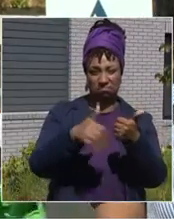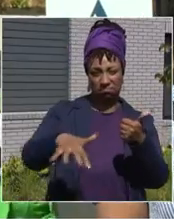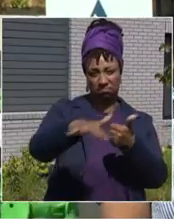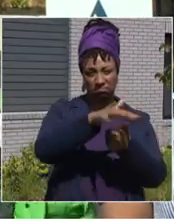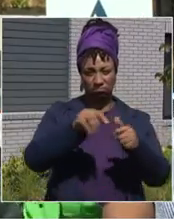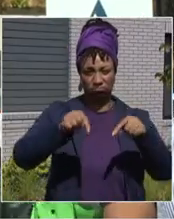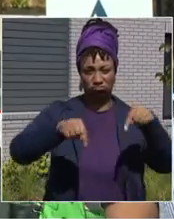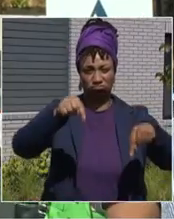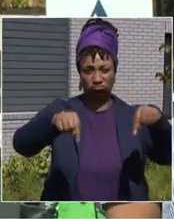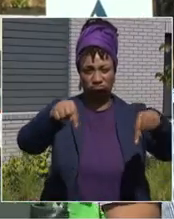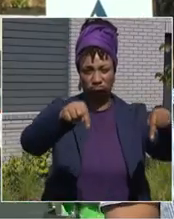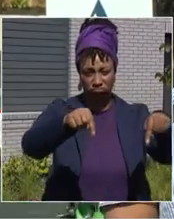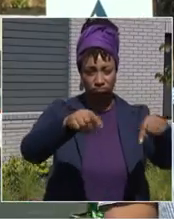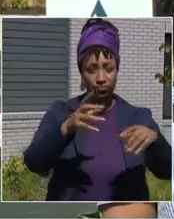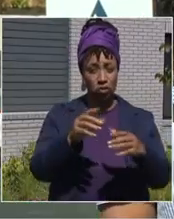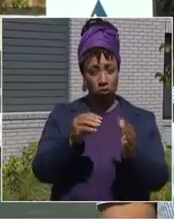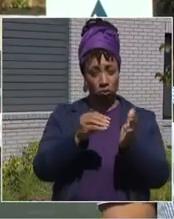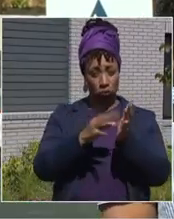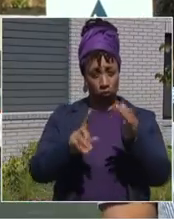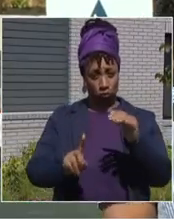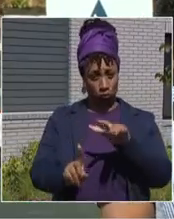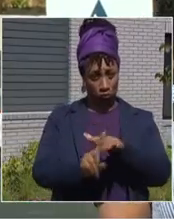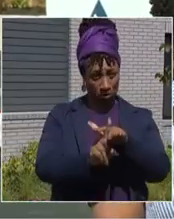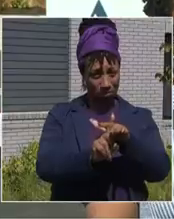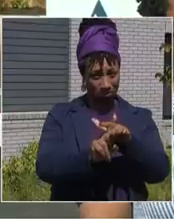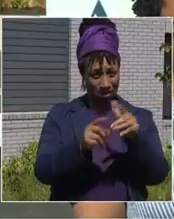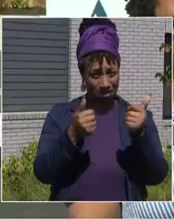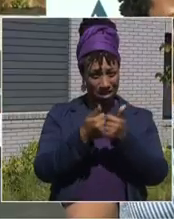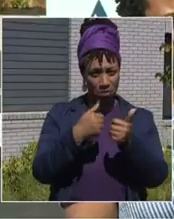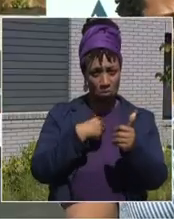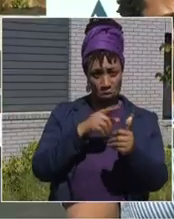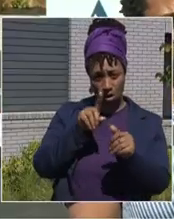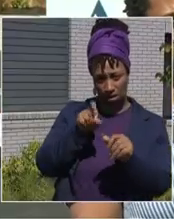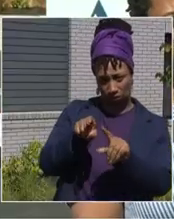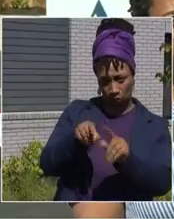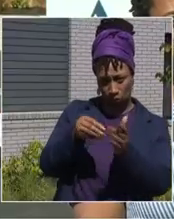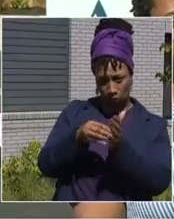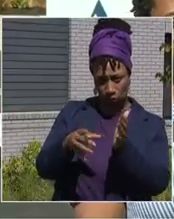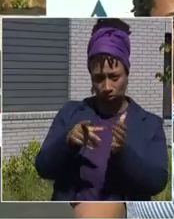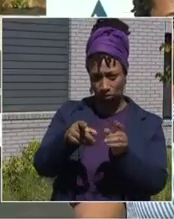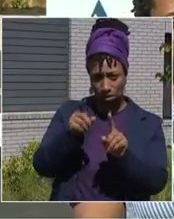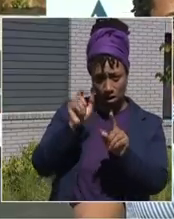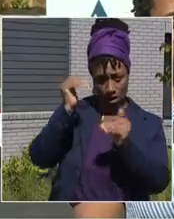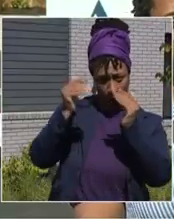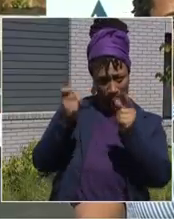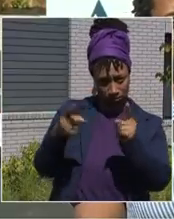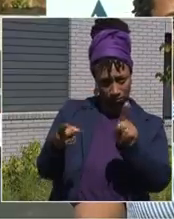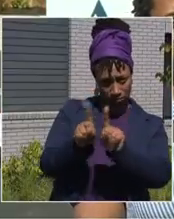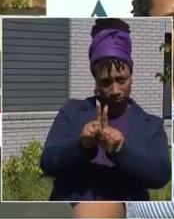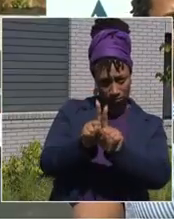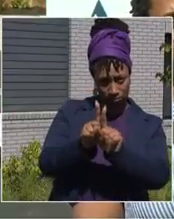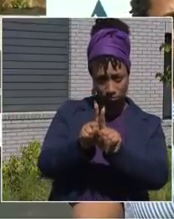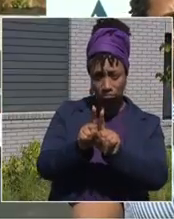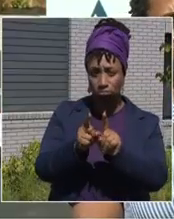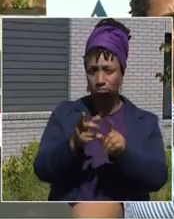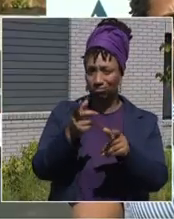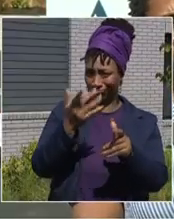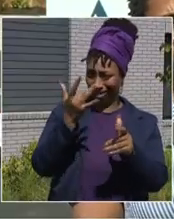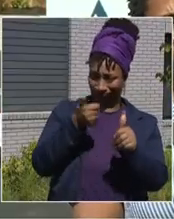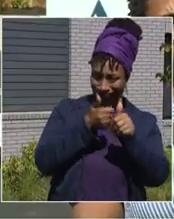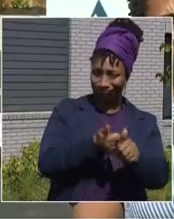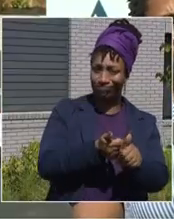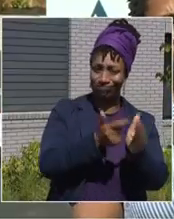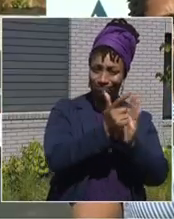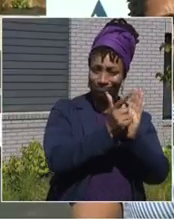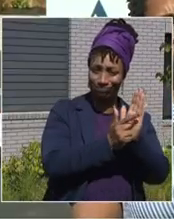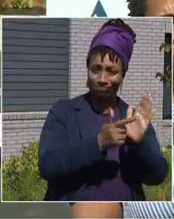arrive. Yes. Any other questions? Yes. Yeah, Mayor Bowser, you've touched on it a couple times,